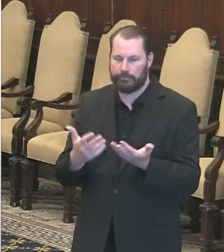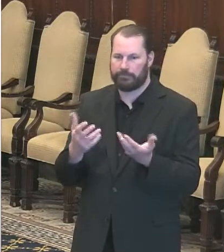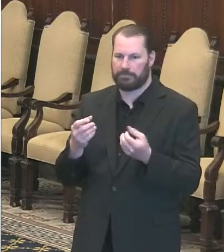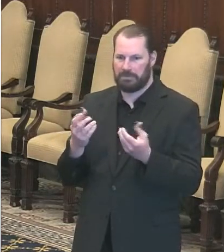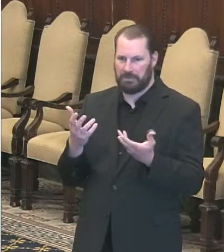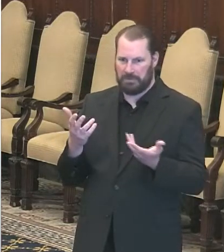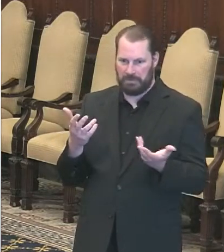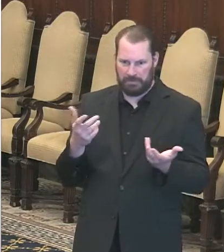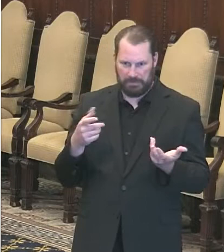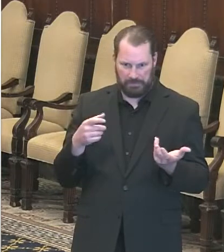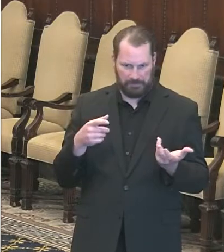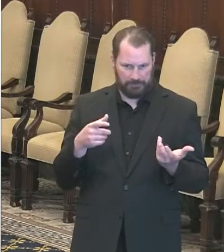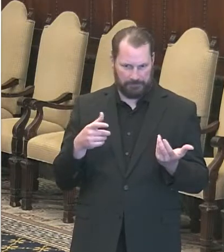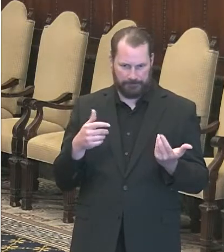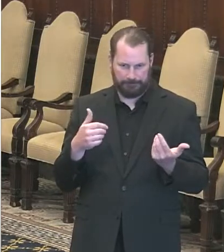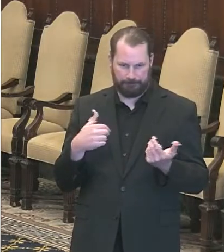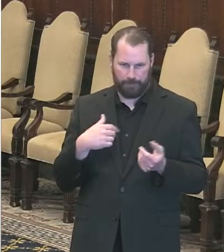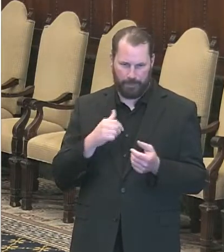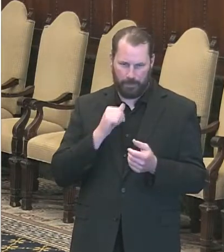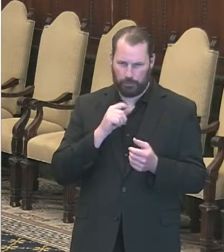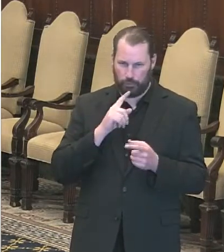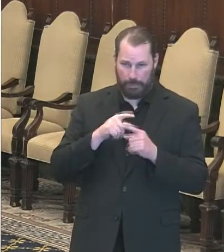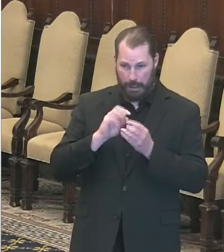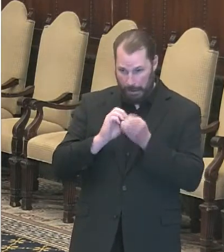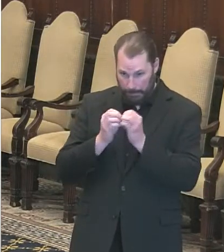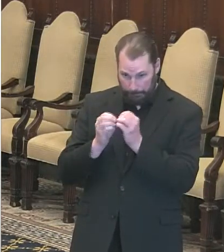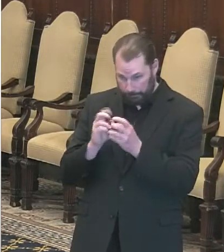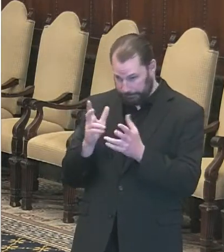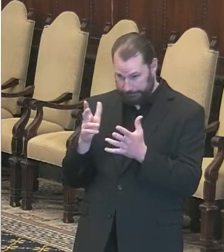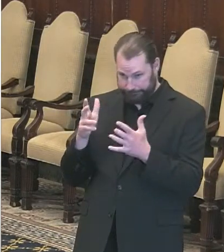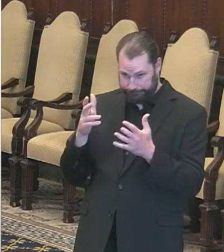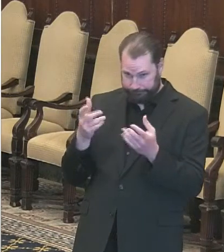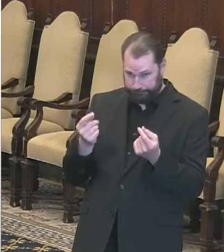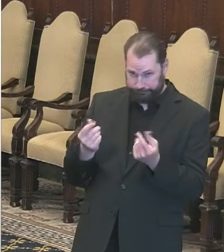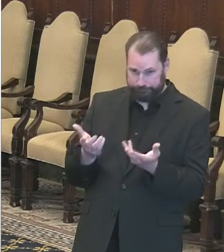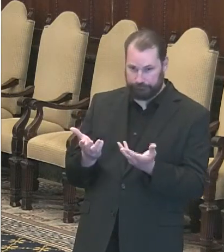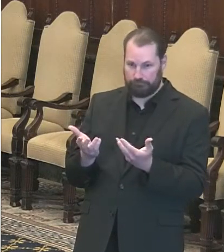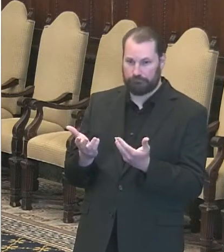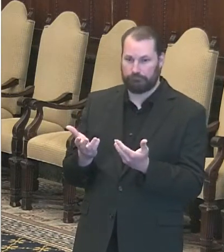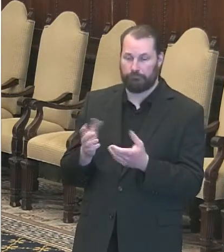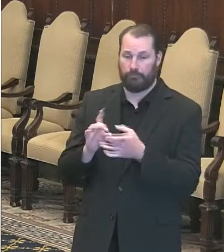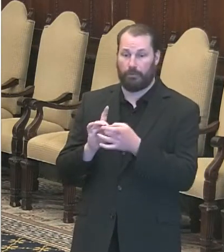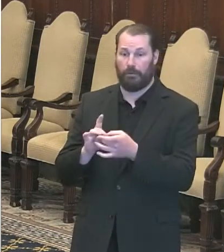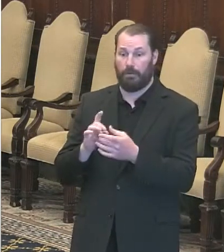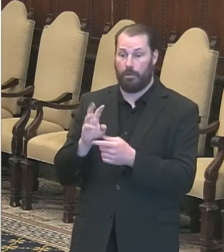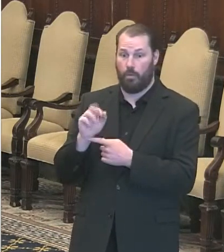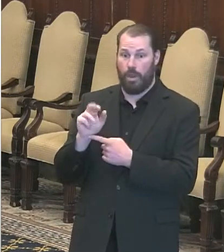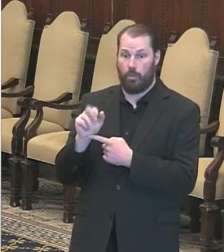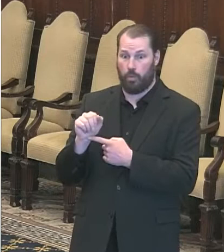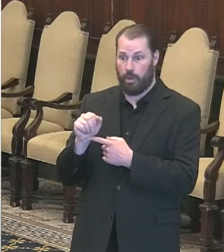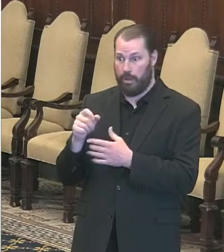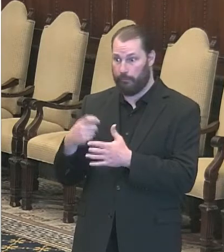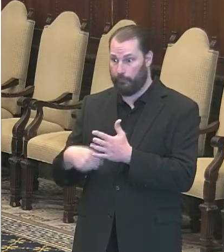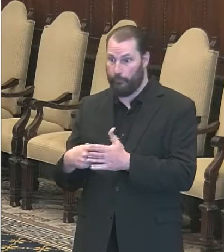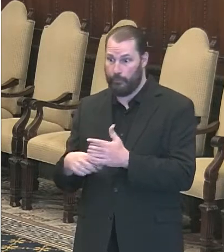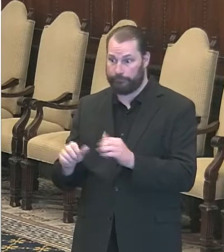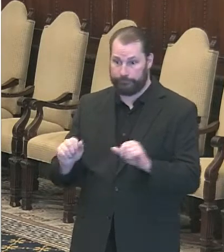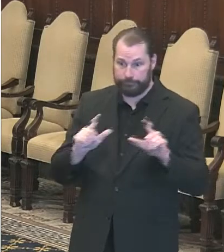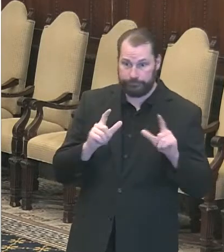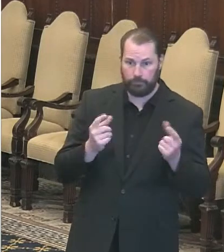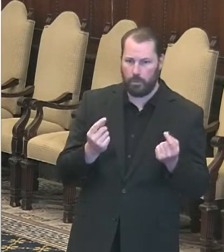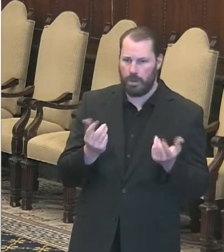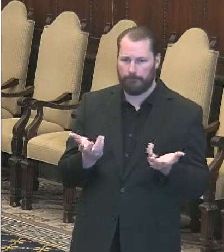Michael DeBain is still on, I believe. Mm-hmm. He can give you a little more specifics on what the virtual event will cost. I think the entertainers are